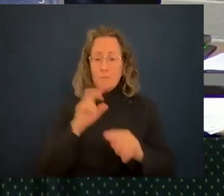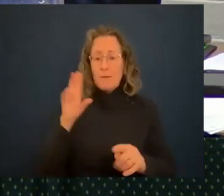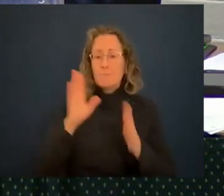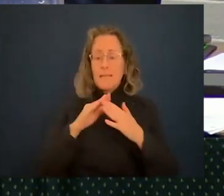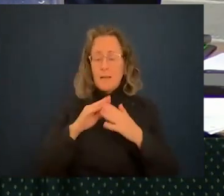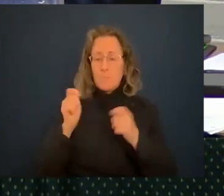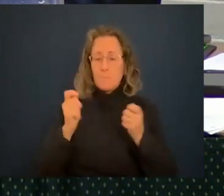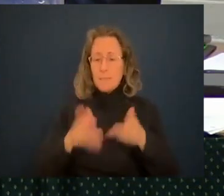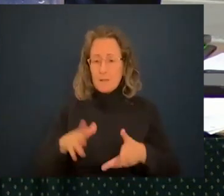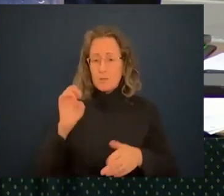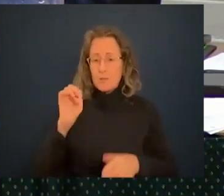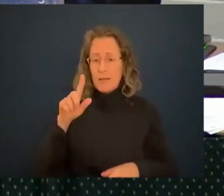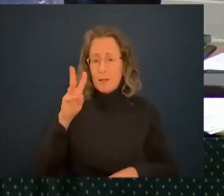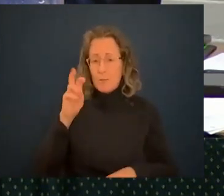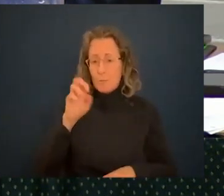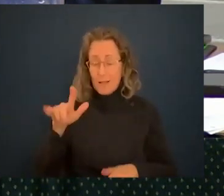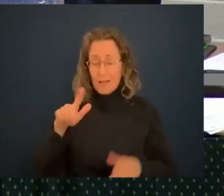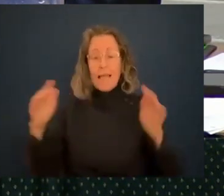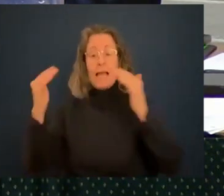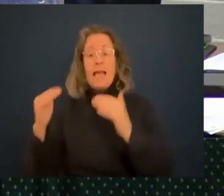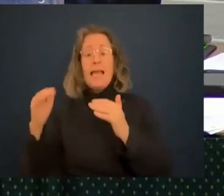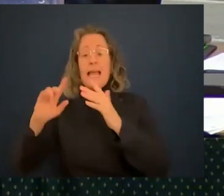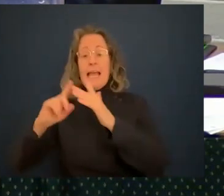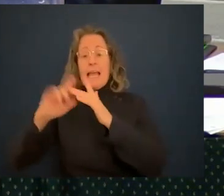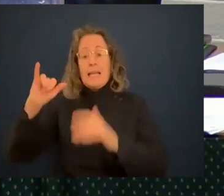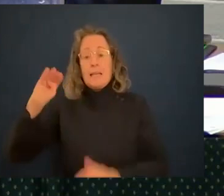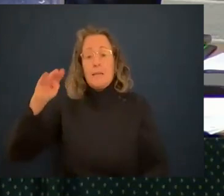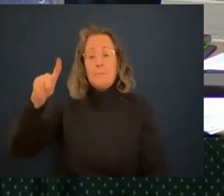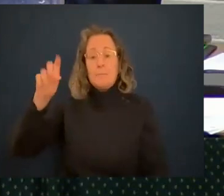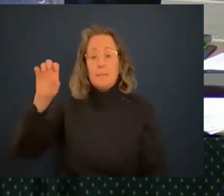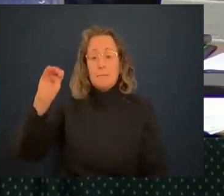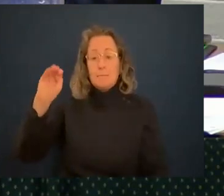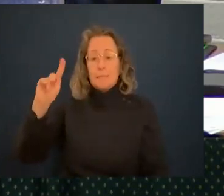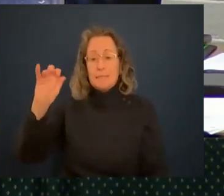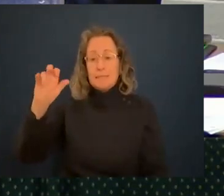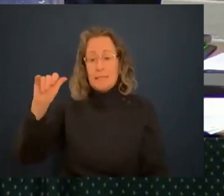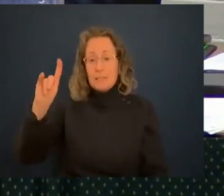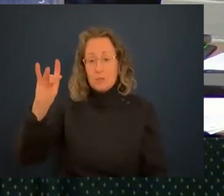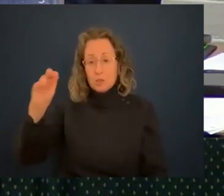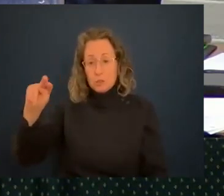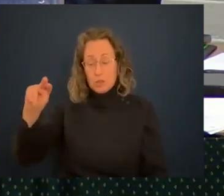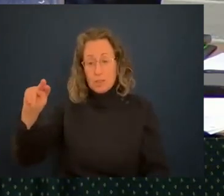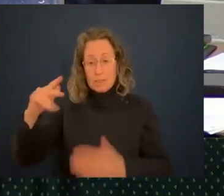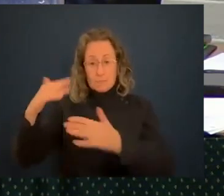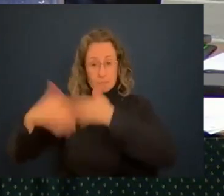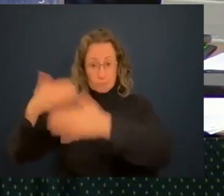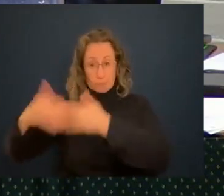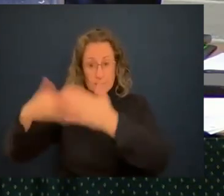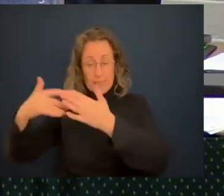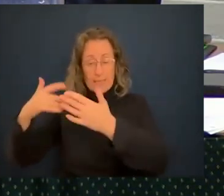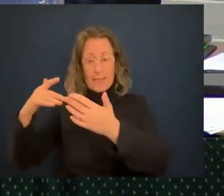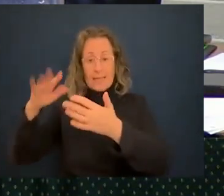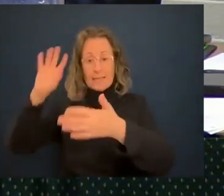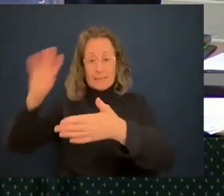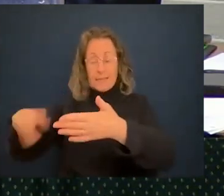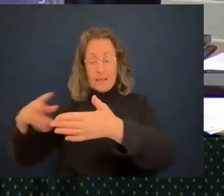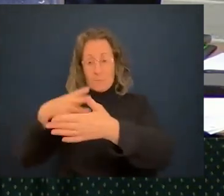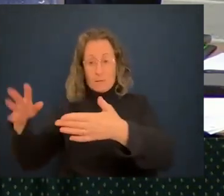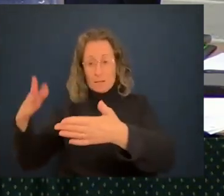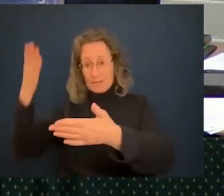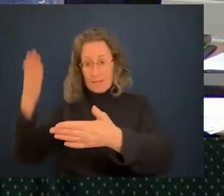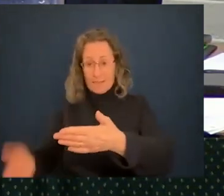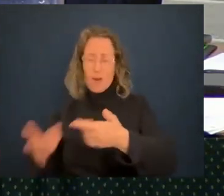and in the implementation table that was attached to that memorandum so I mean that was before my time so I had to look it